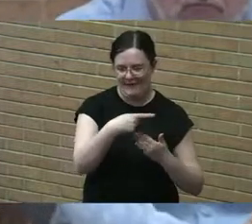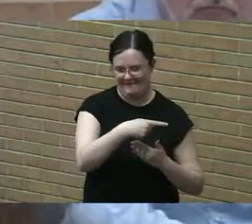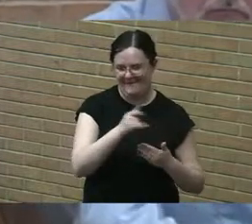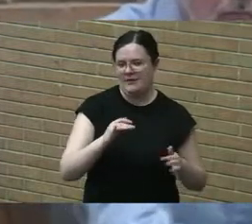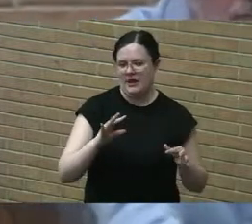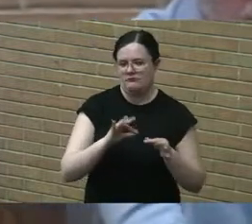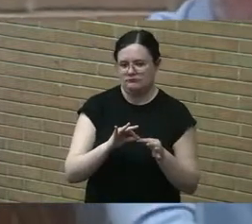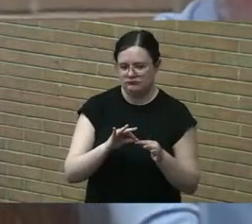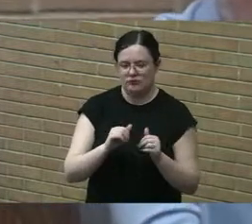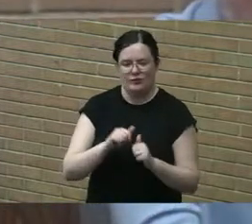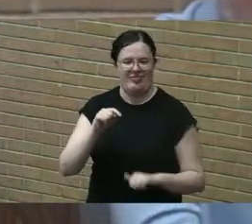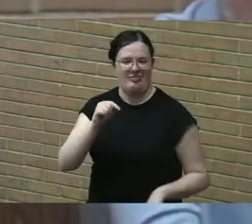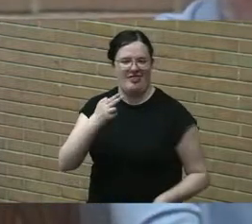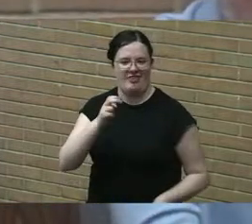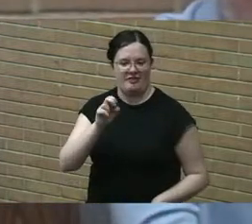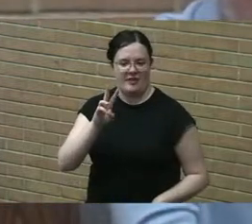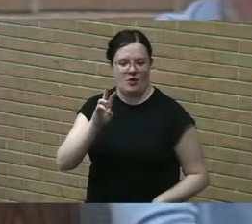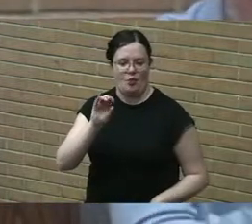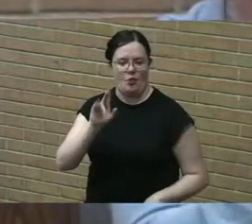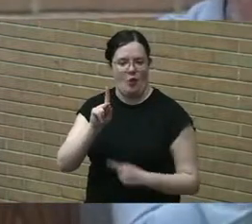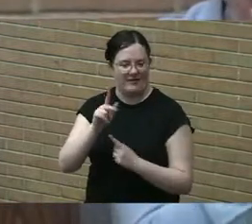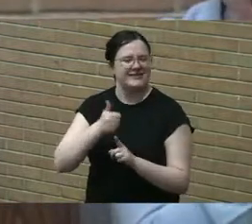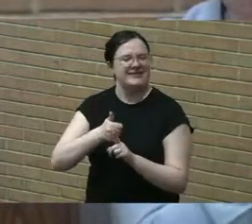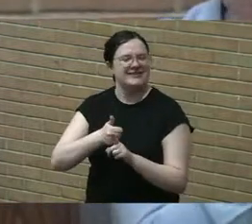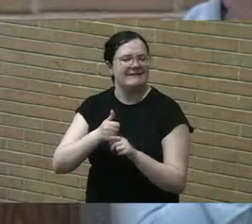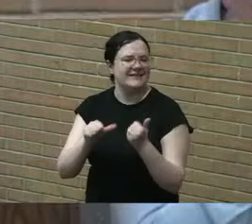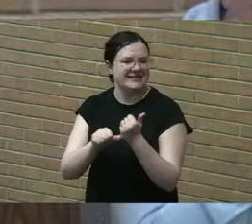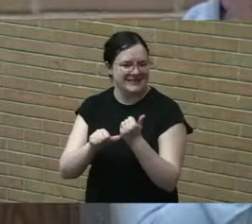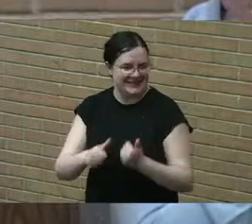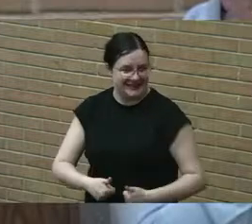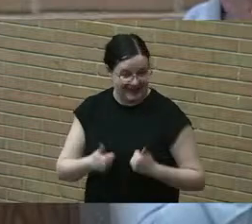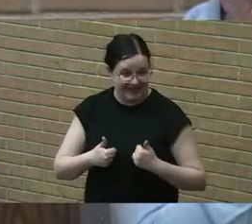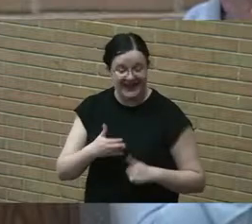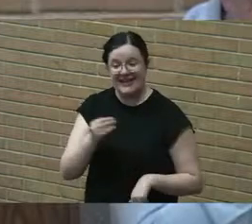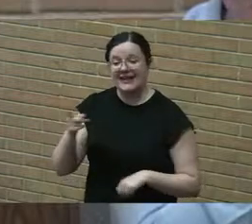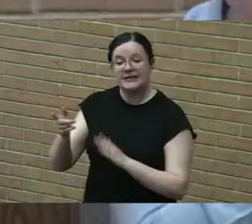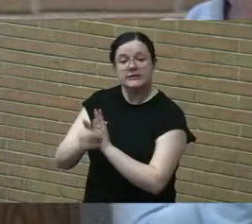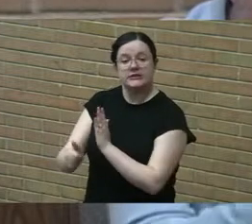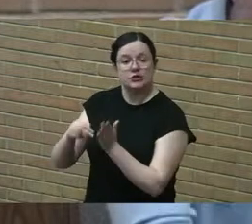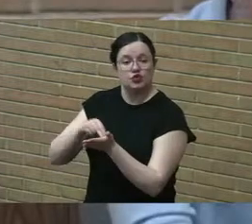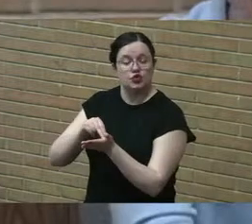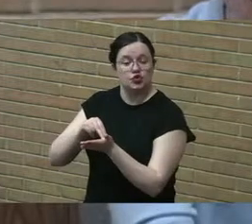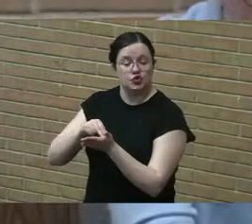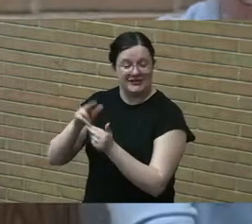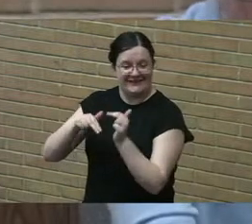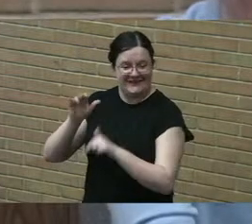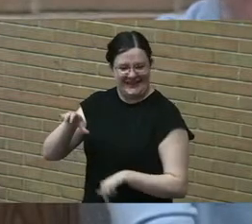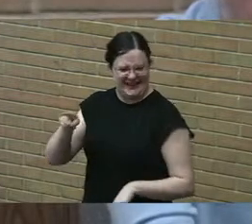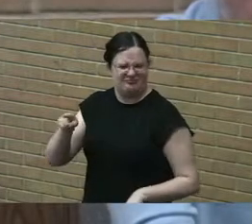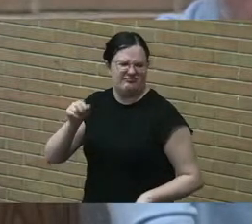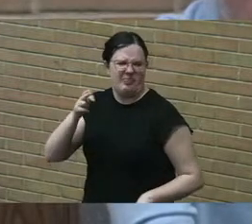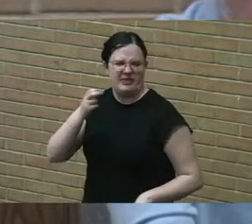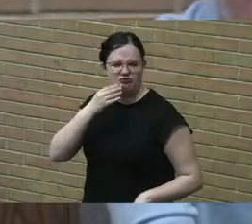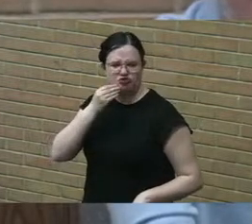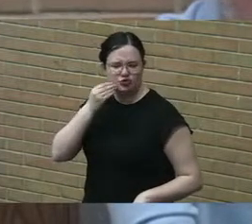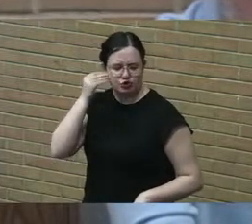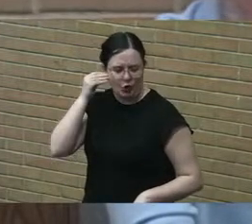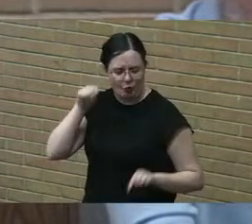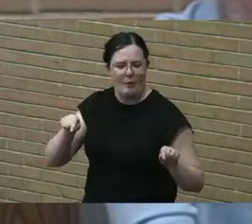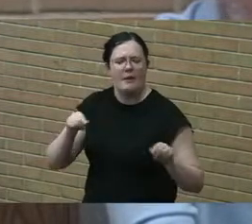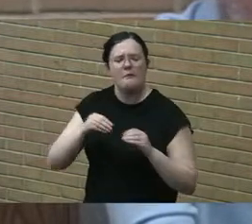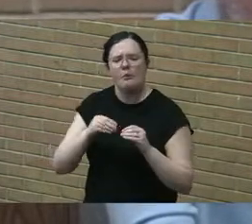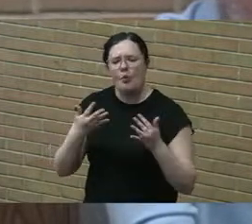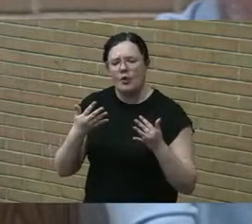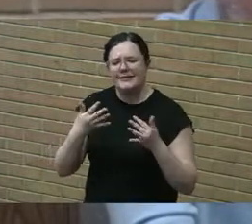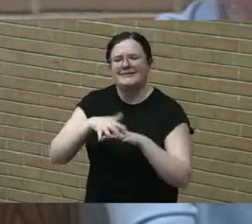the WOLC, which is assisted living, and then the skilled nursing facility, which is the Jewish Home. And there's a lot more integration in